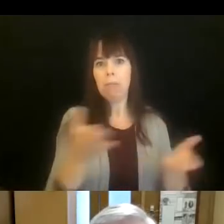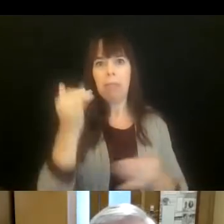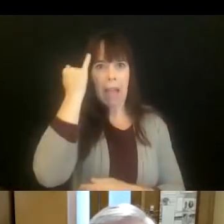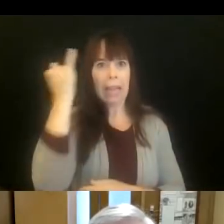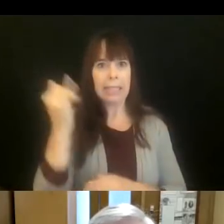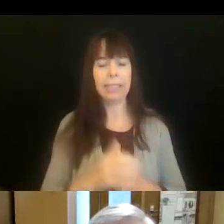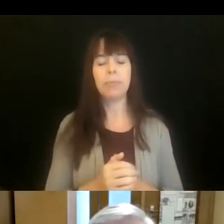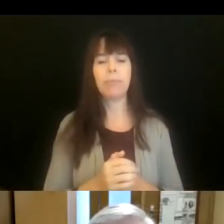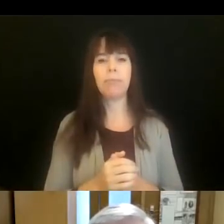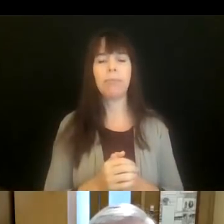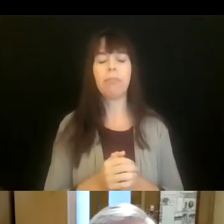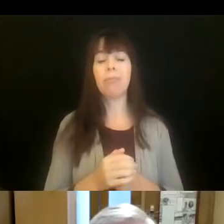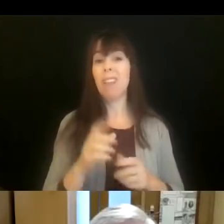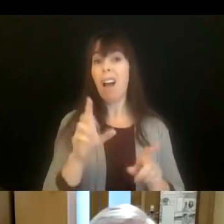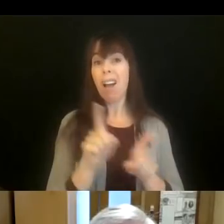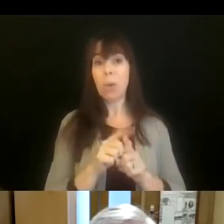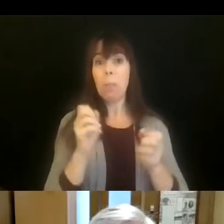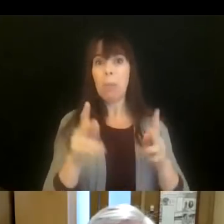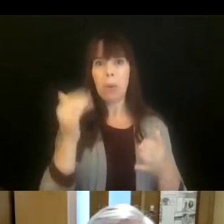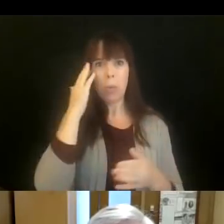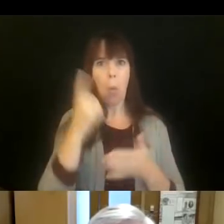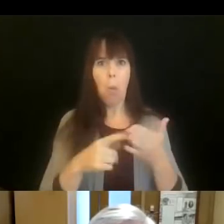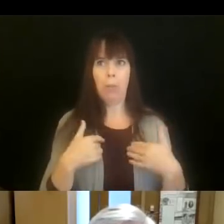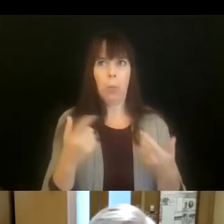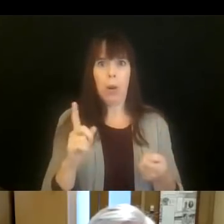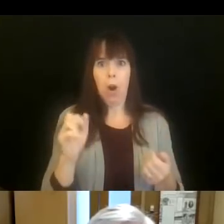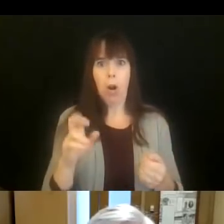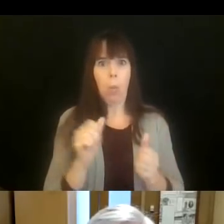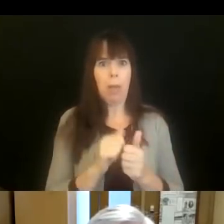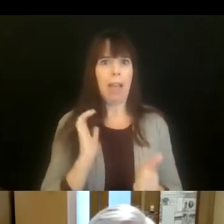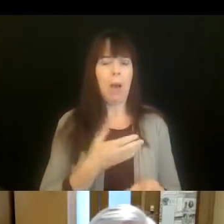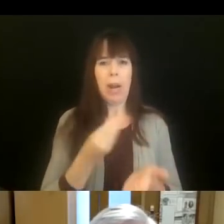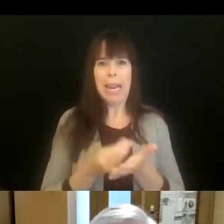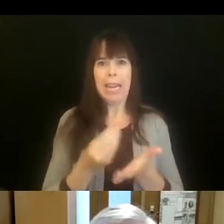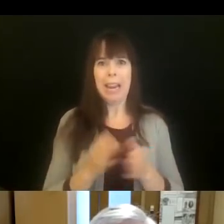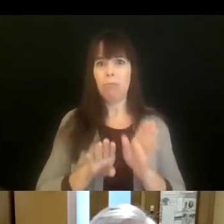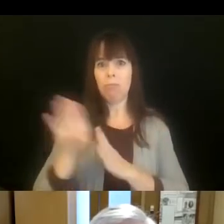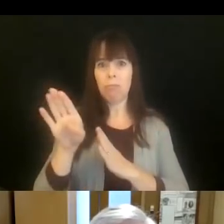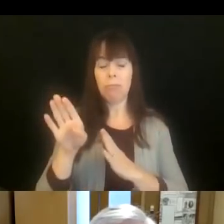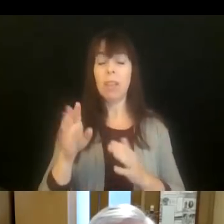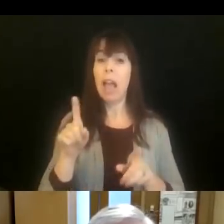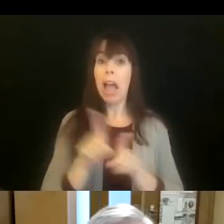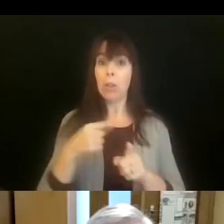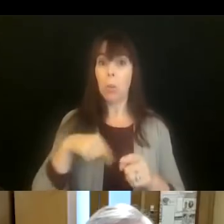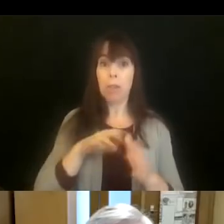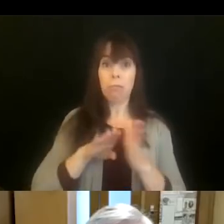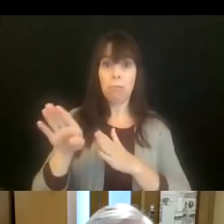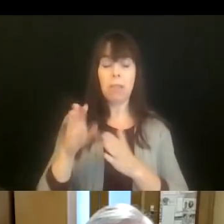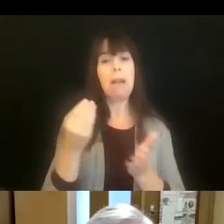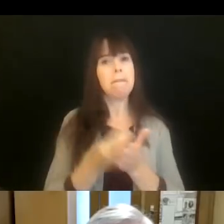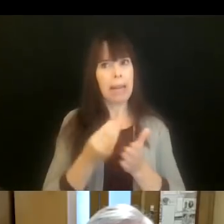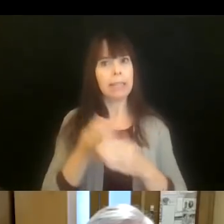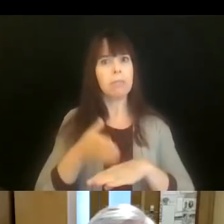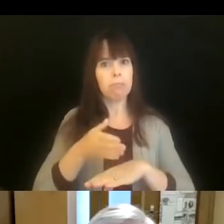Finally, many of you have asked where we stand in regard to our economic recovery plan. As we've ramped up, our finances have steadily